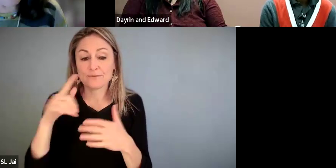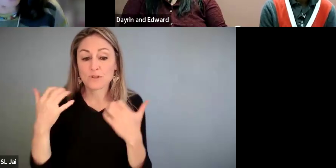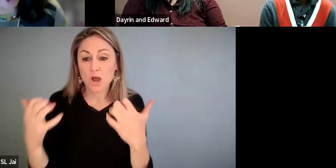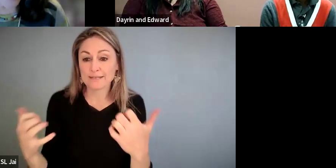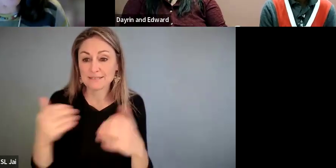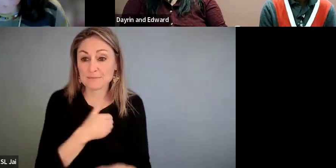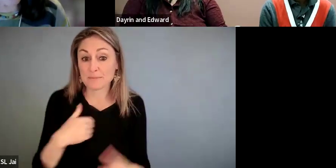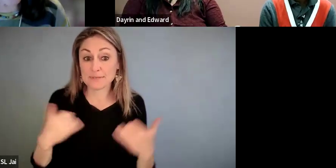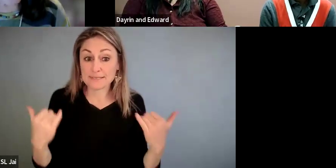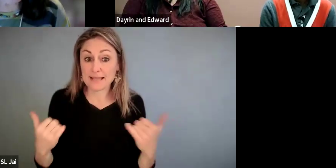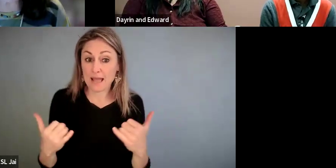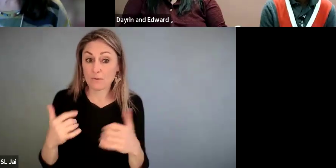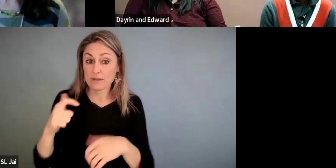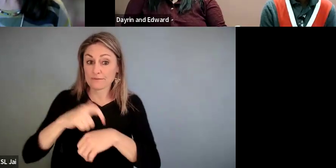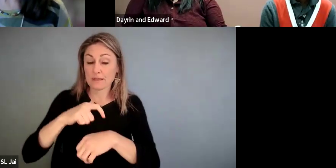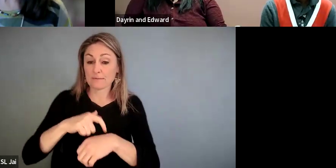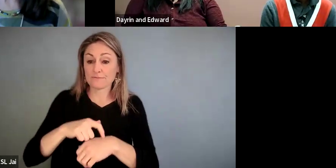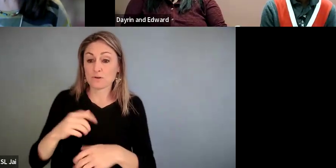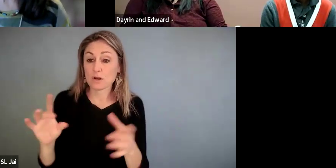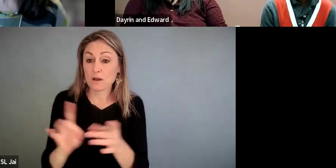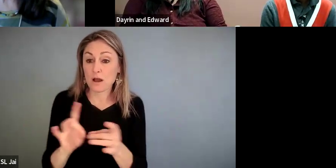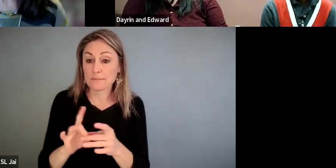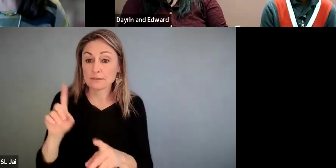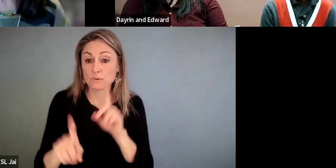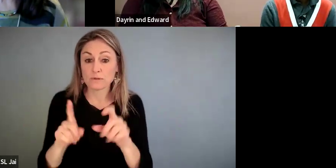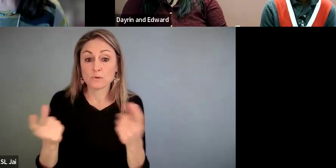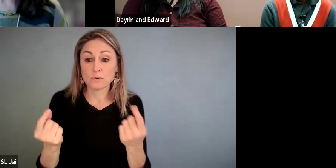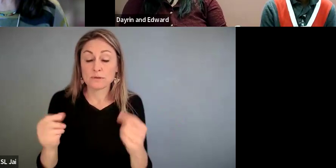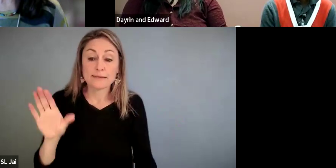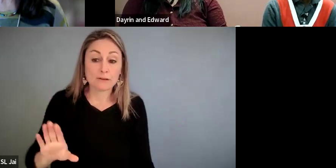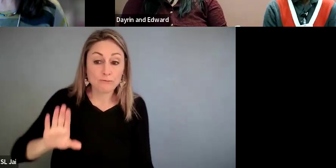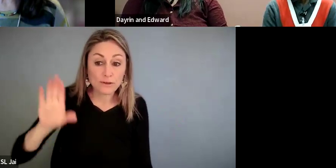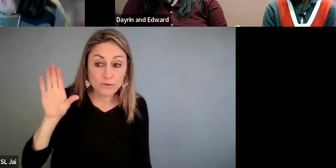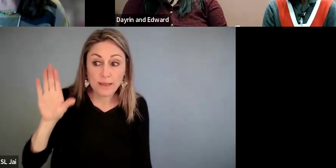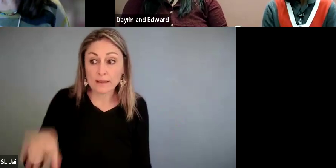some time for comments and questions. You can raise your hand or type in the